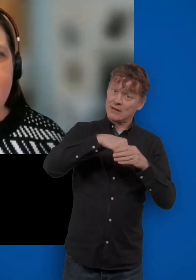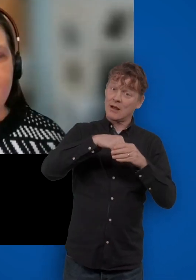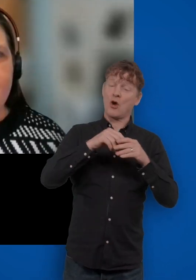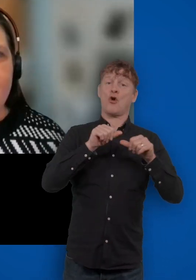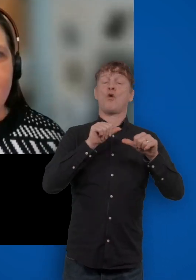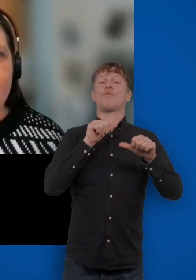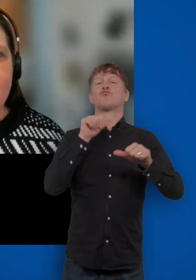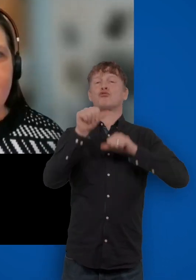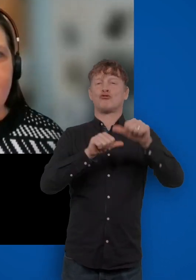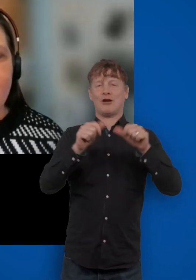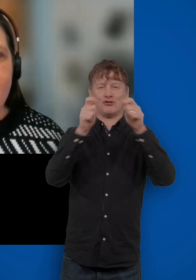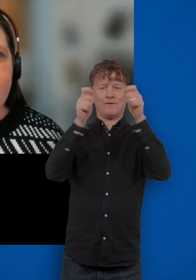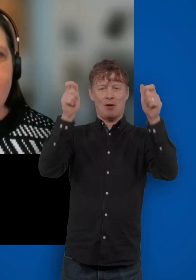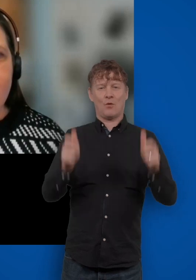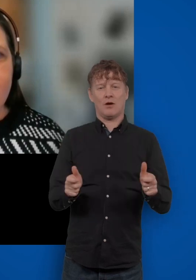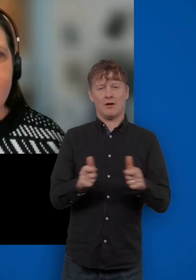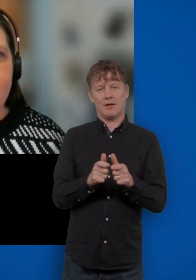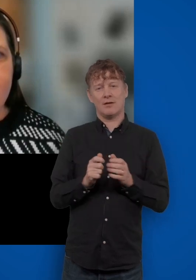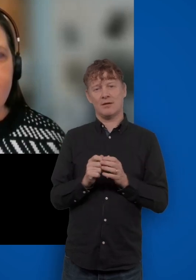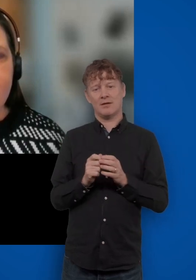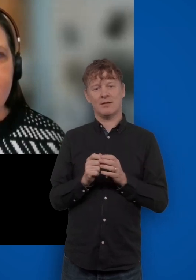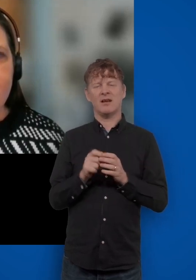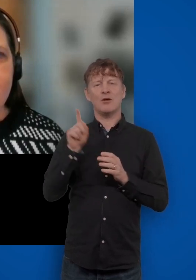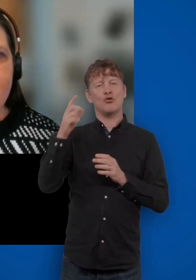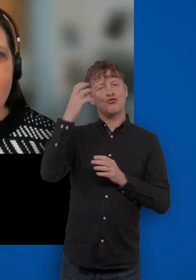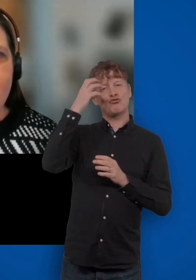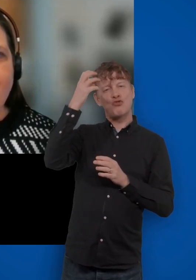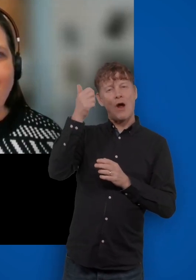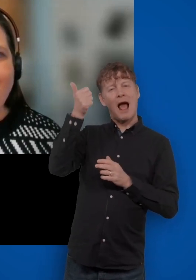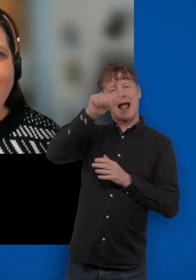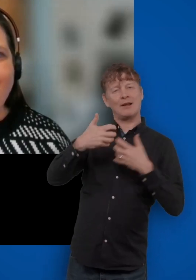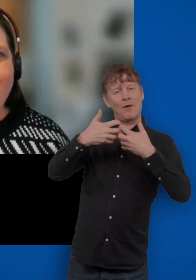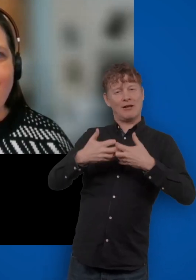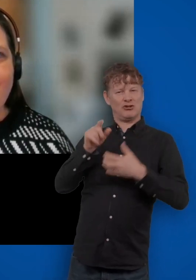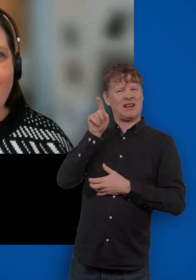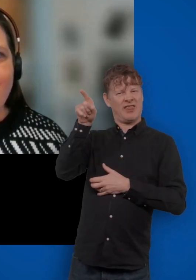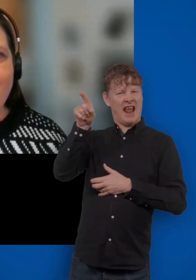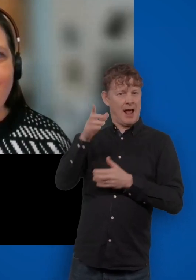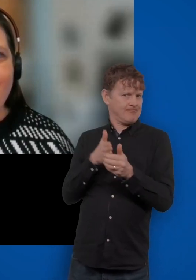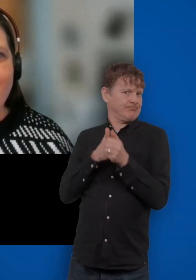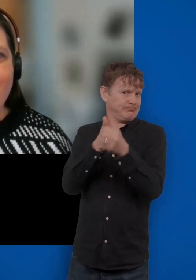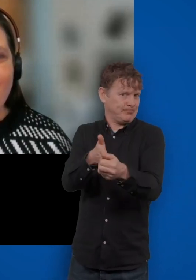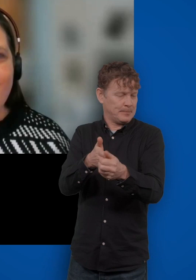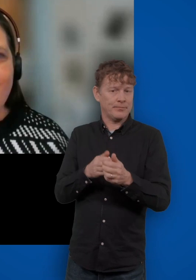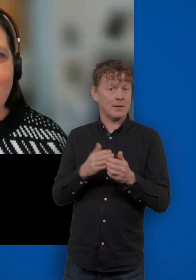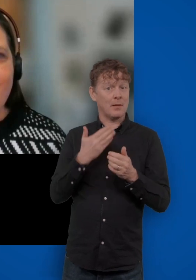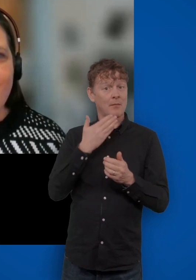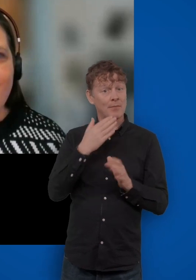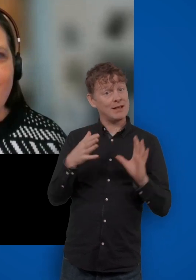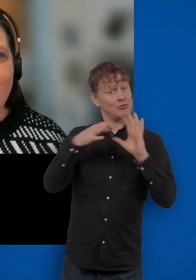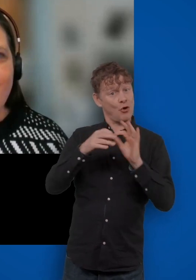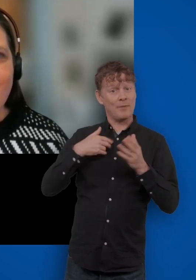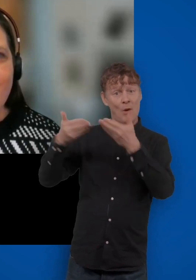inclusion progression framework being pushed forward by the Royal Academy of Engineering. Please join me in